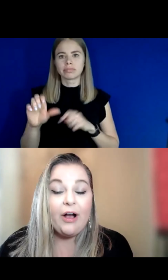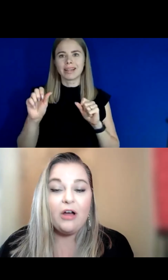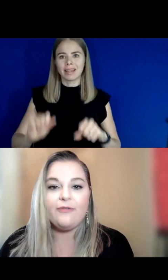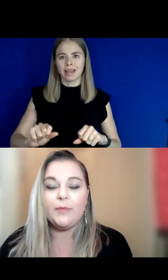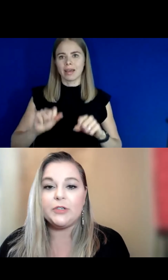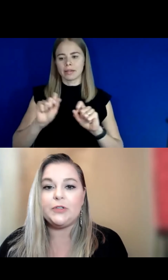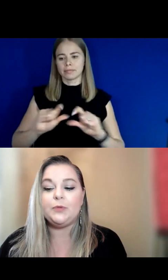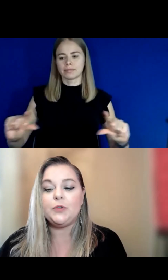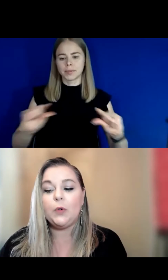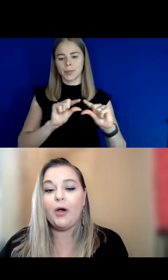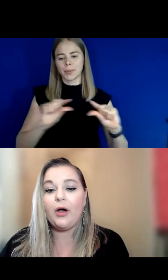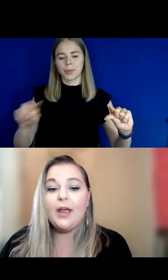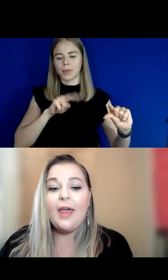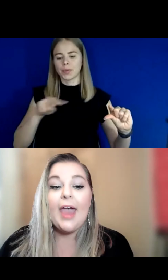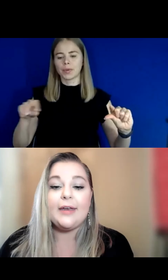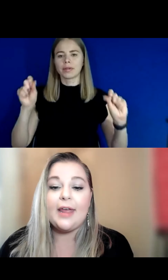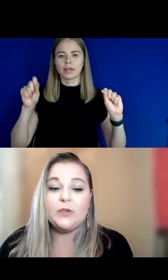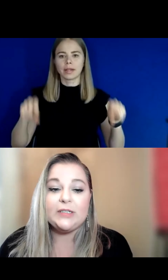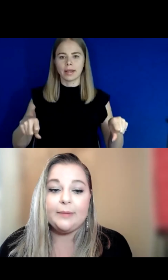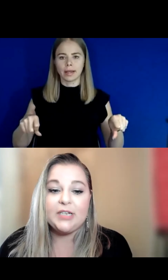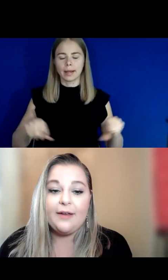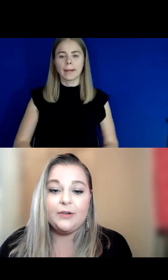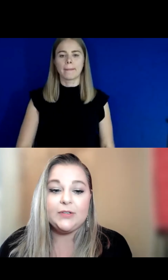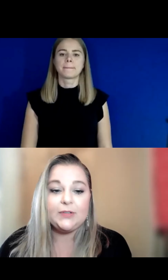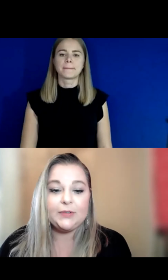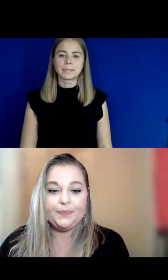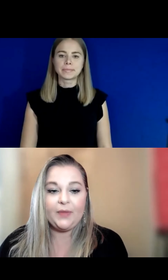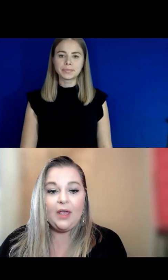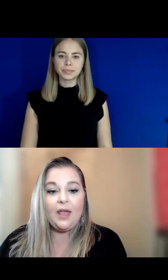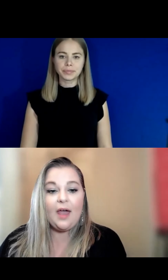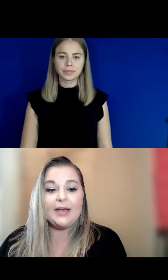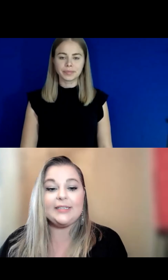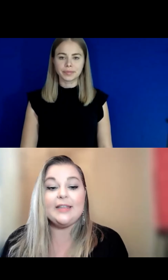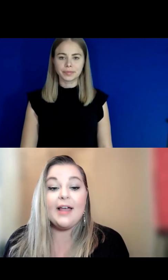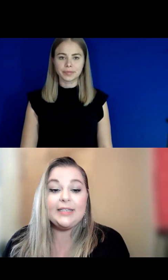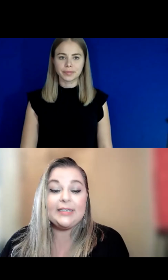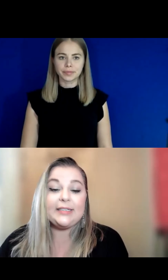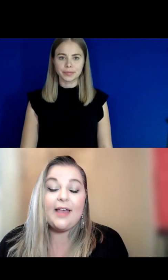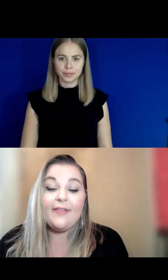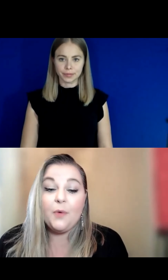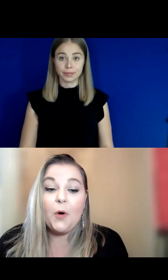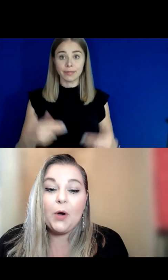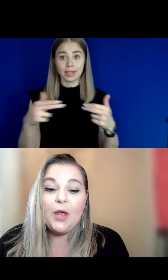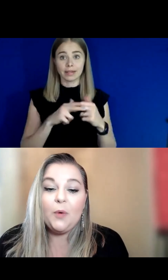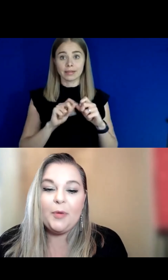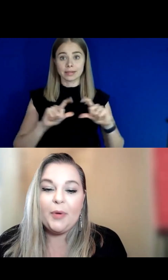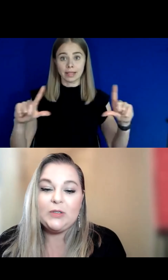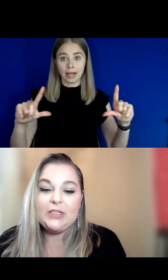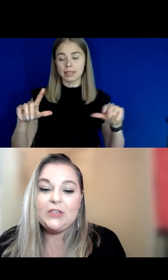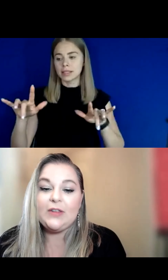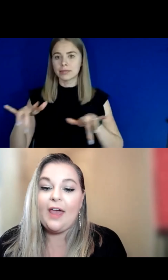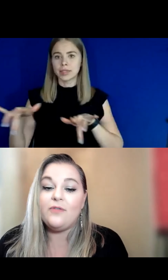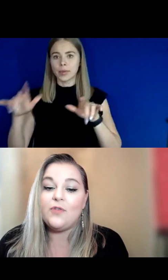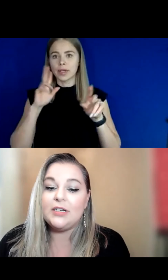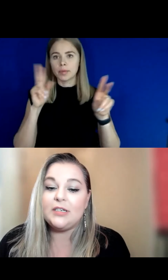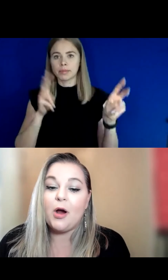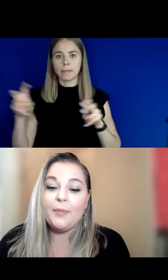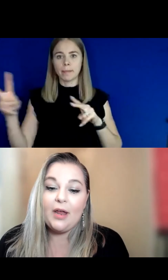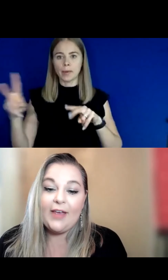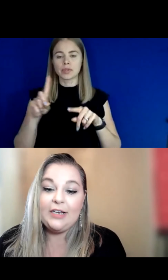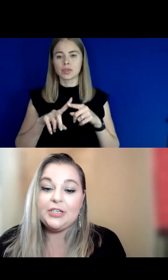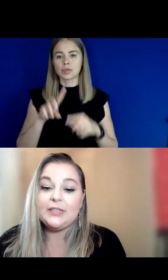captioning icon from your Zoom toolbar and enable subtitles. Slides and the recording will be posted to the